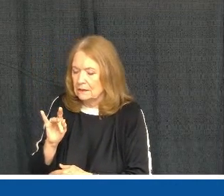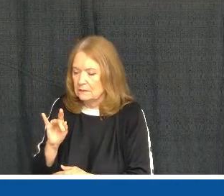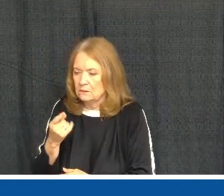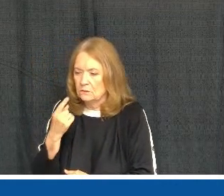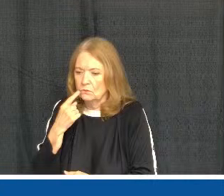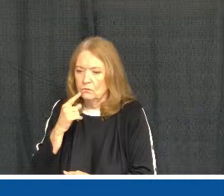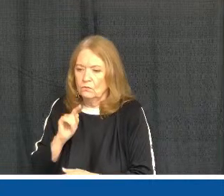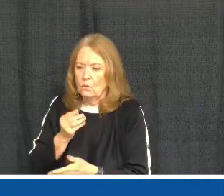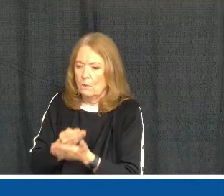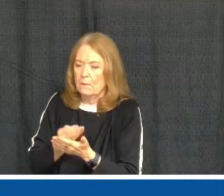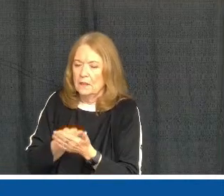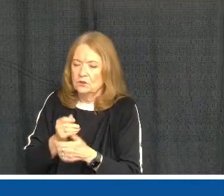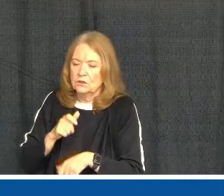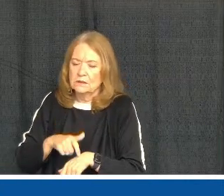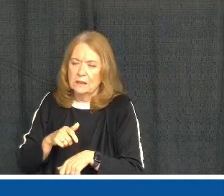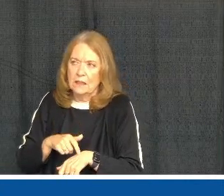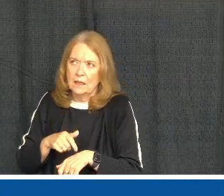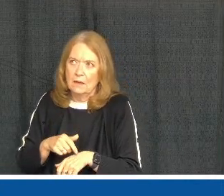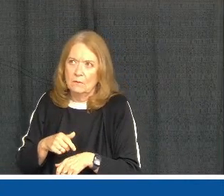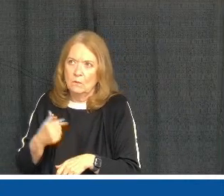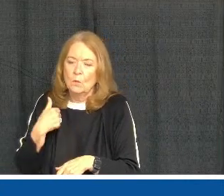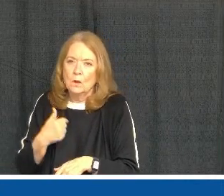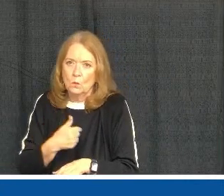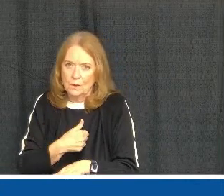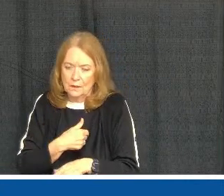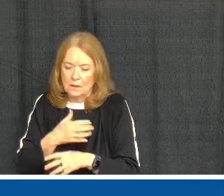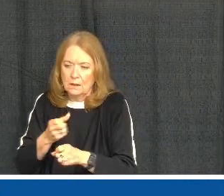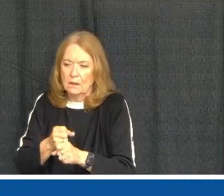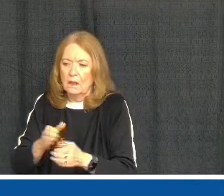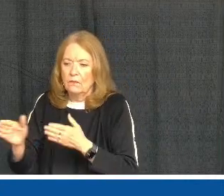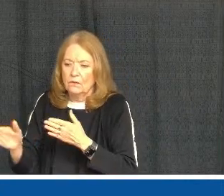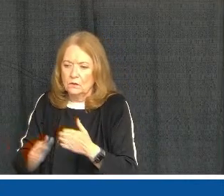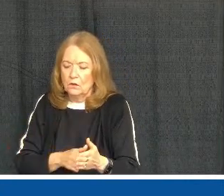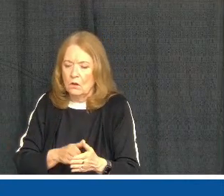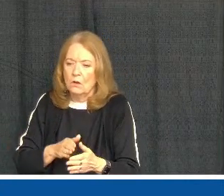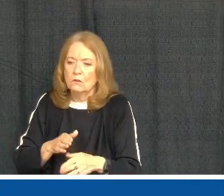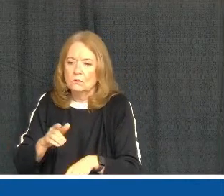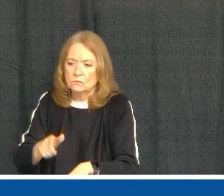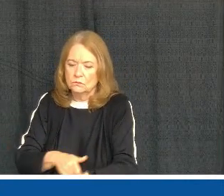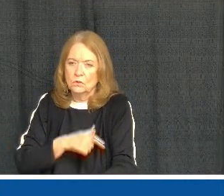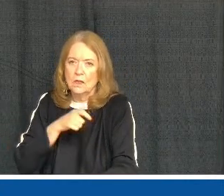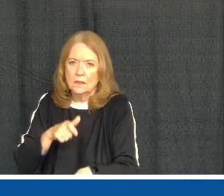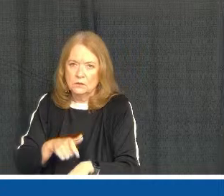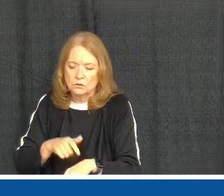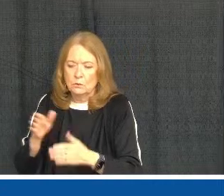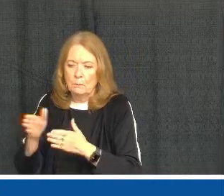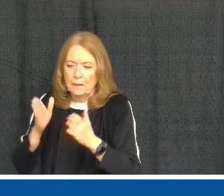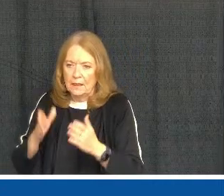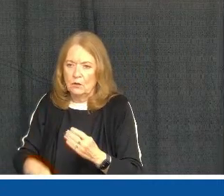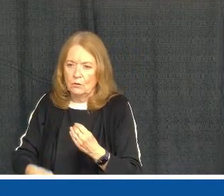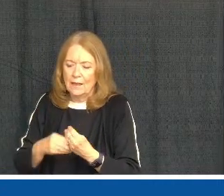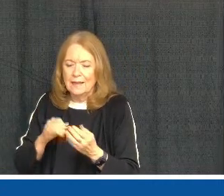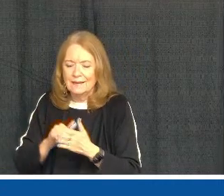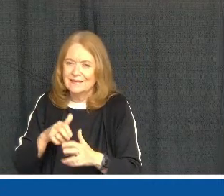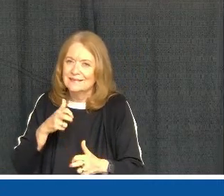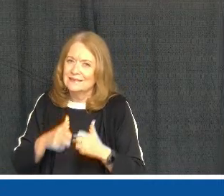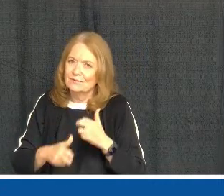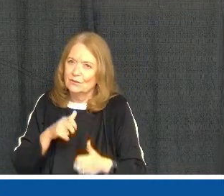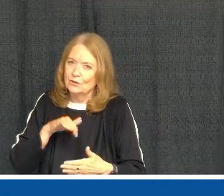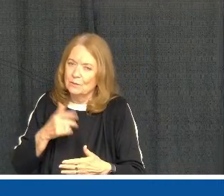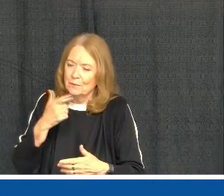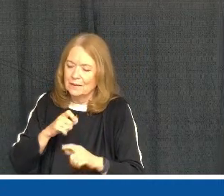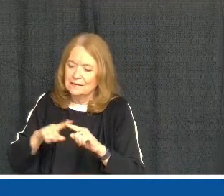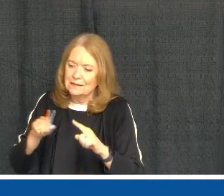for budget time where we did get the long-range planner added. that is a difficult thing to study because different